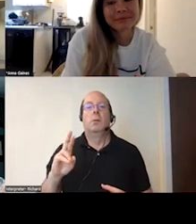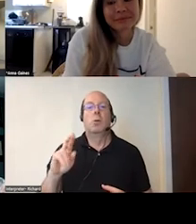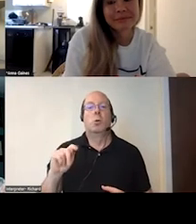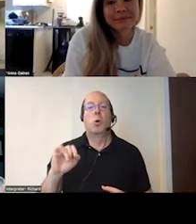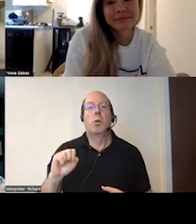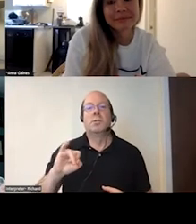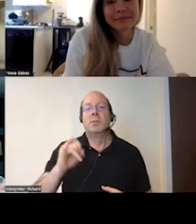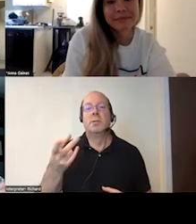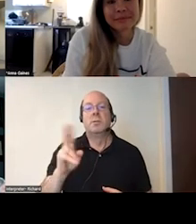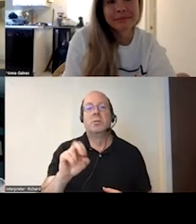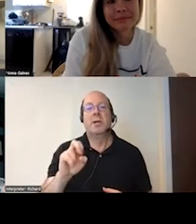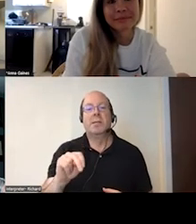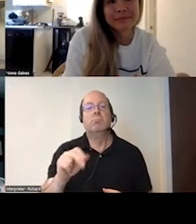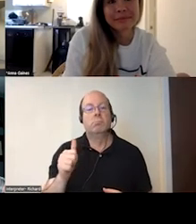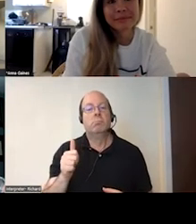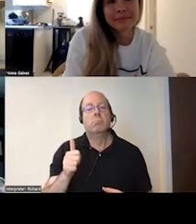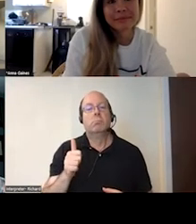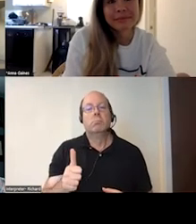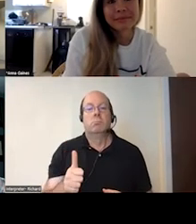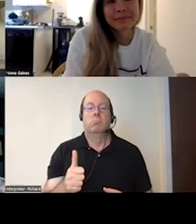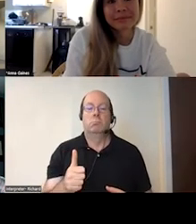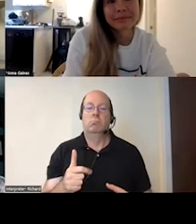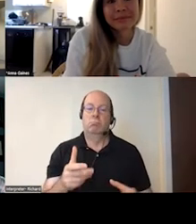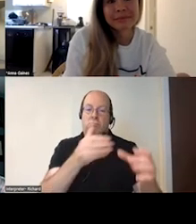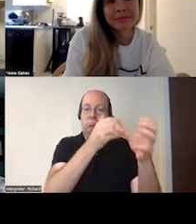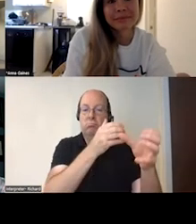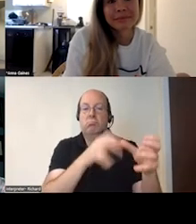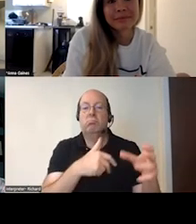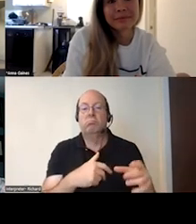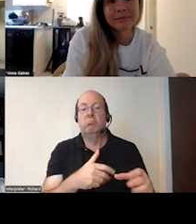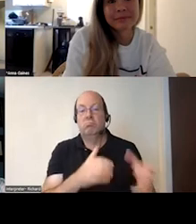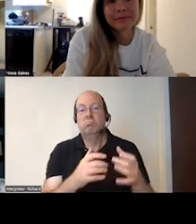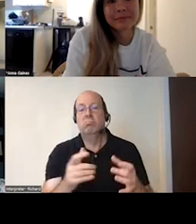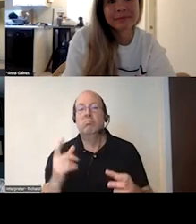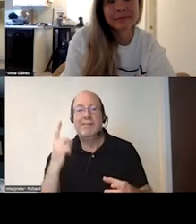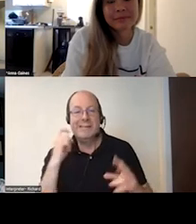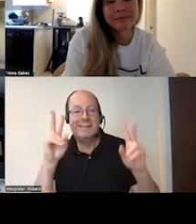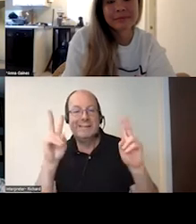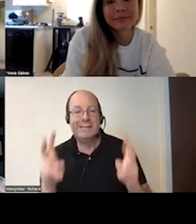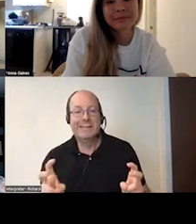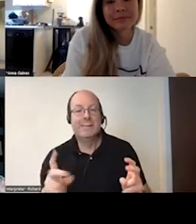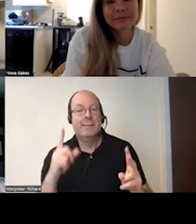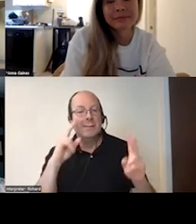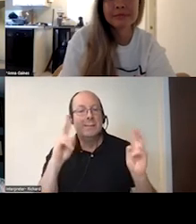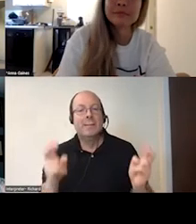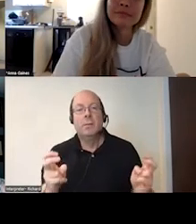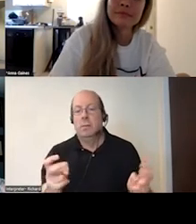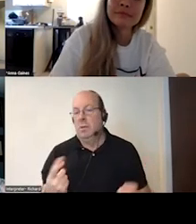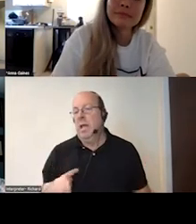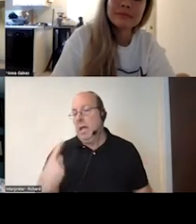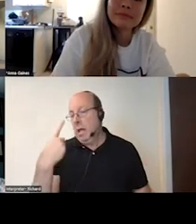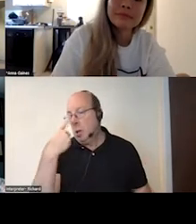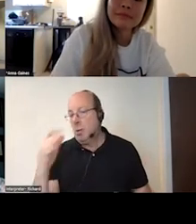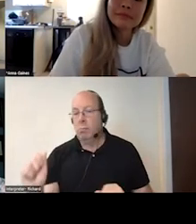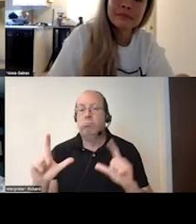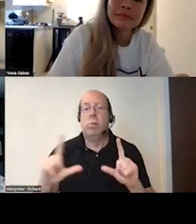who's extremely well-versed in probably a lot of the topics you might even be considering. He's willing to answer any questions